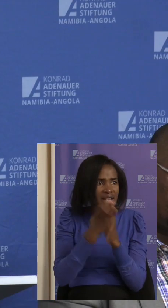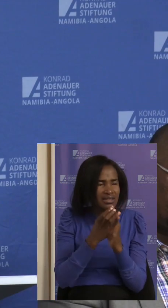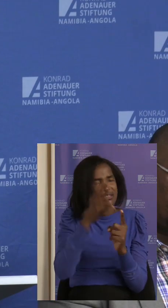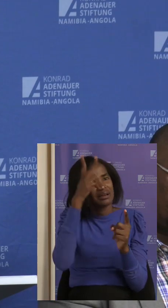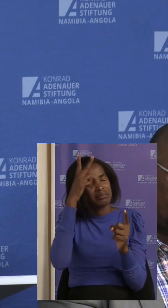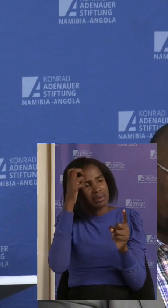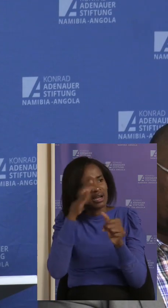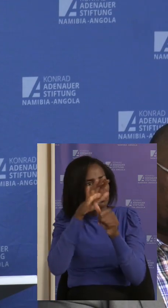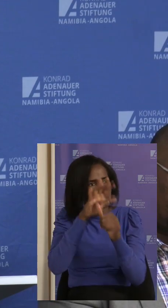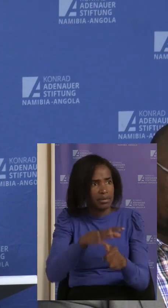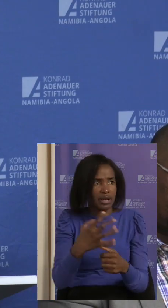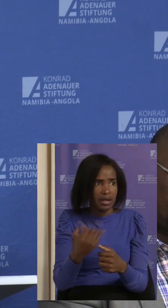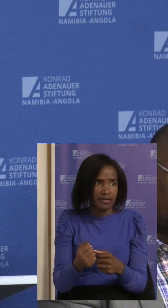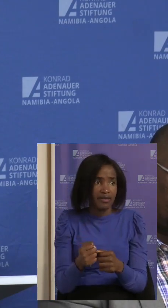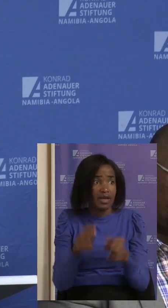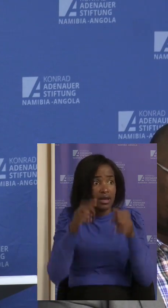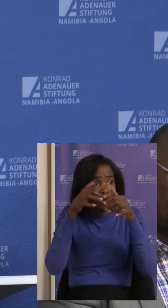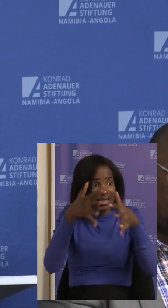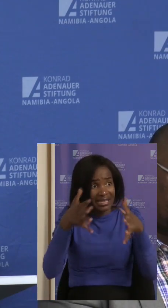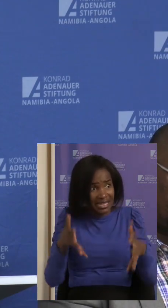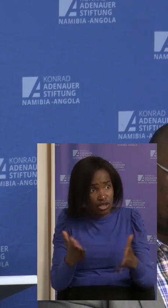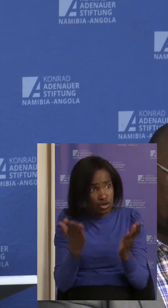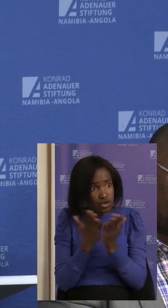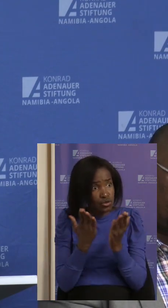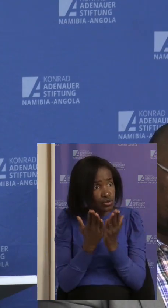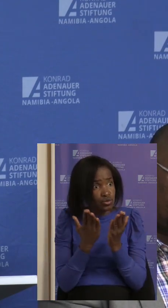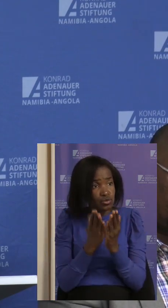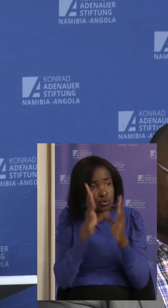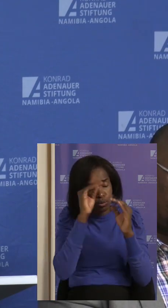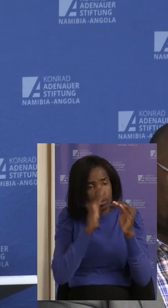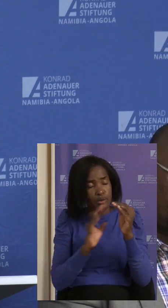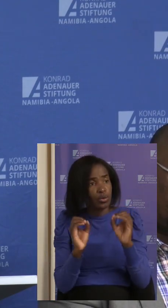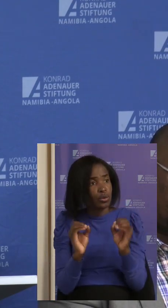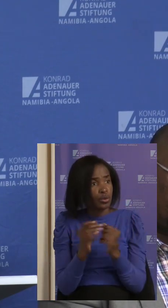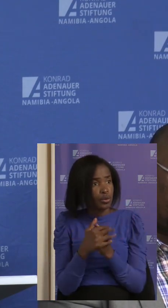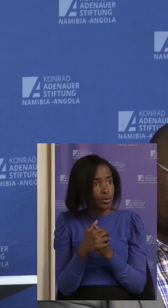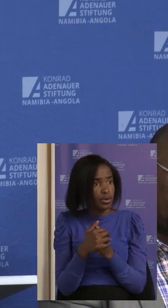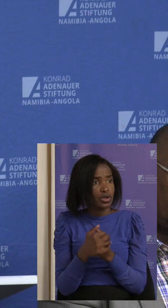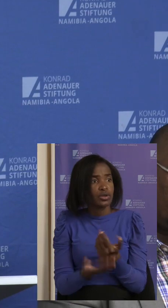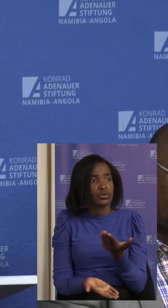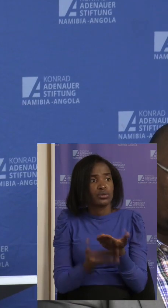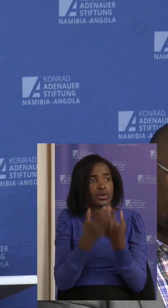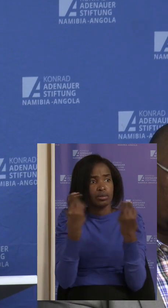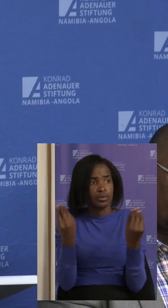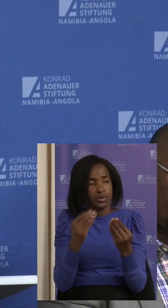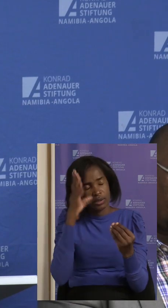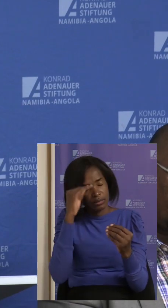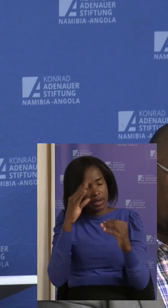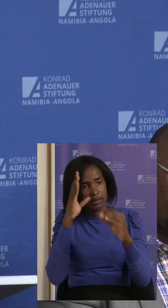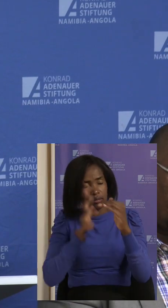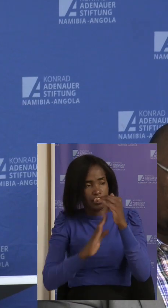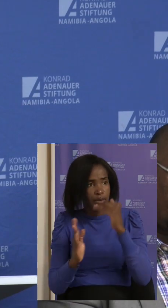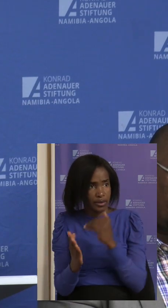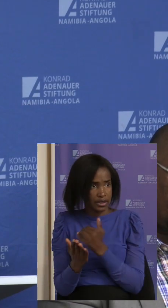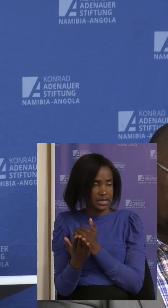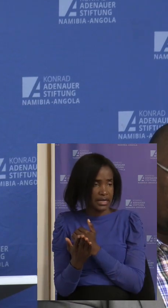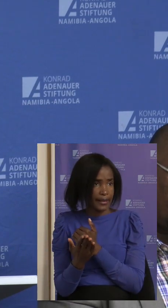You'll find even in a rural area, the nearest school doesn't have a hostel to accommodate your